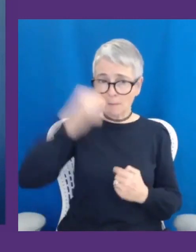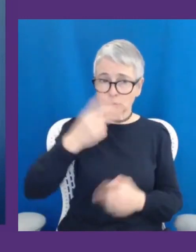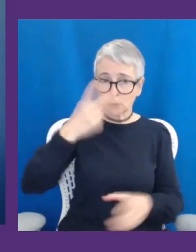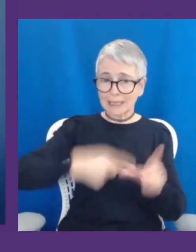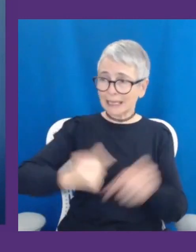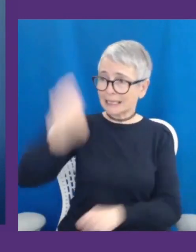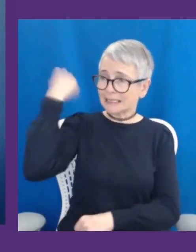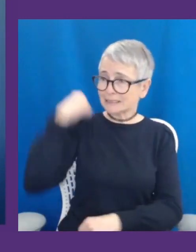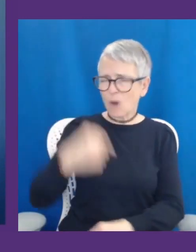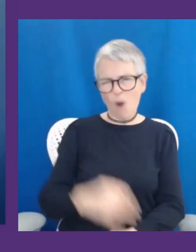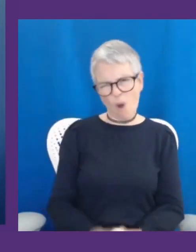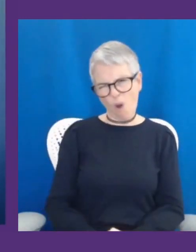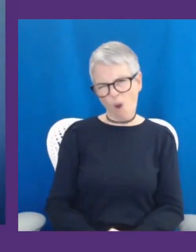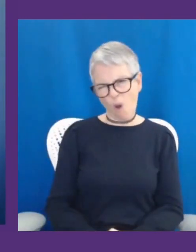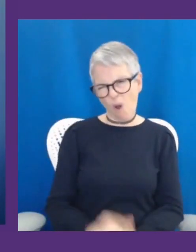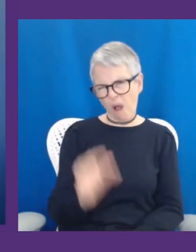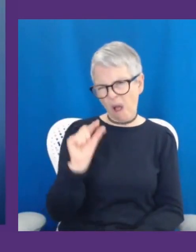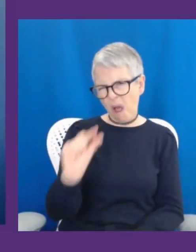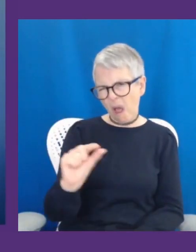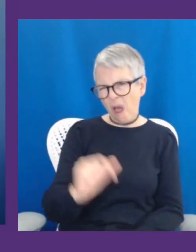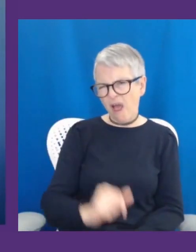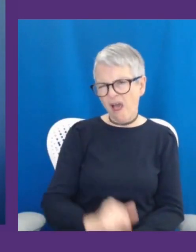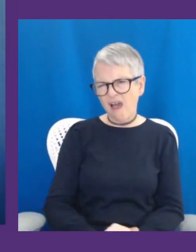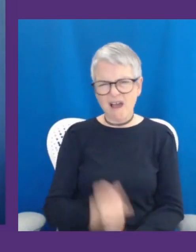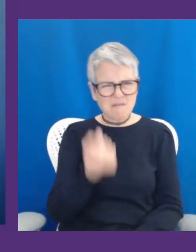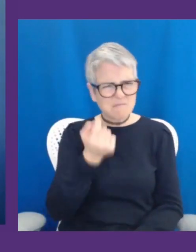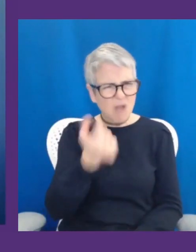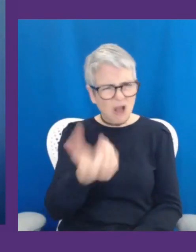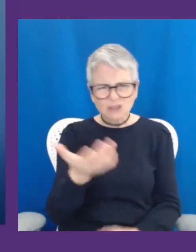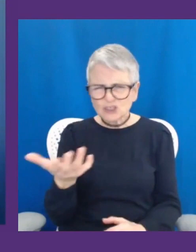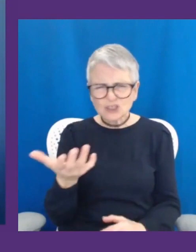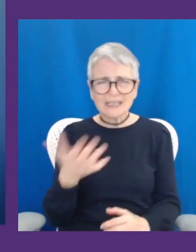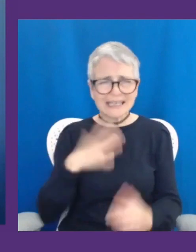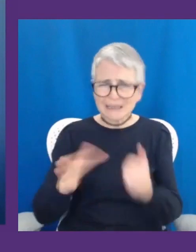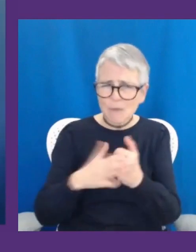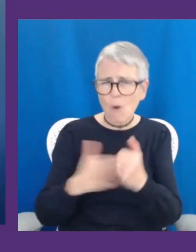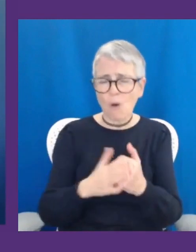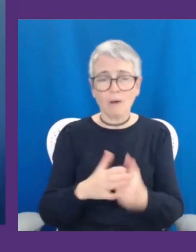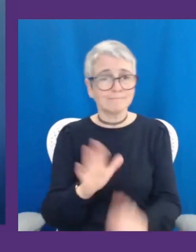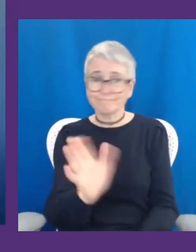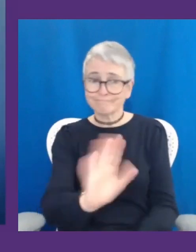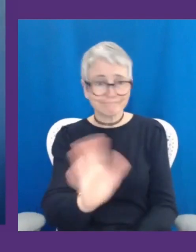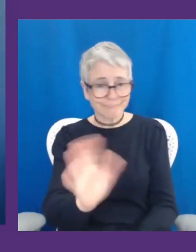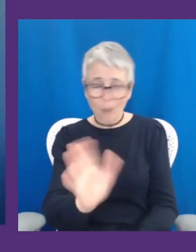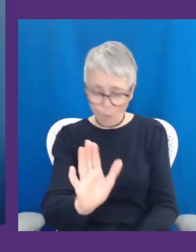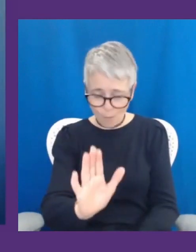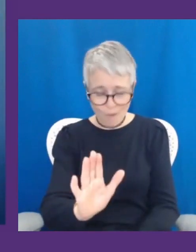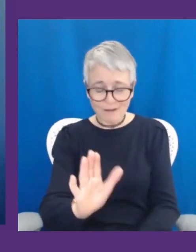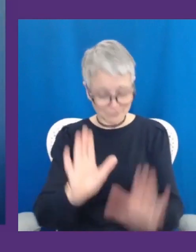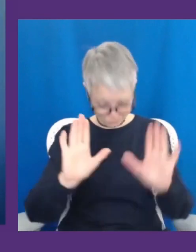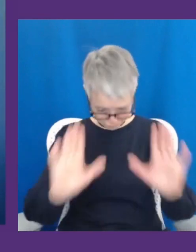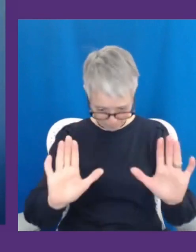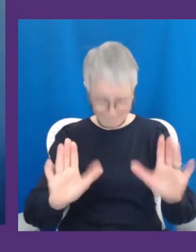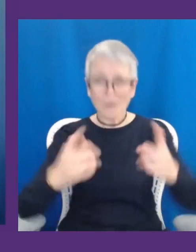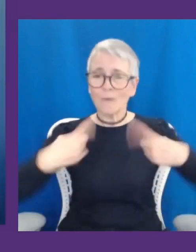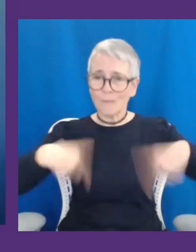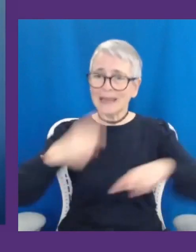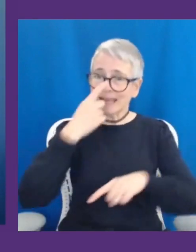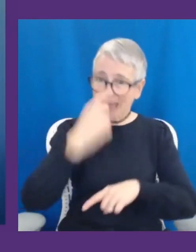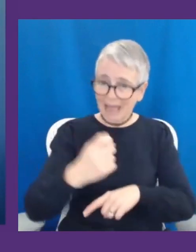actually, stop, focus, and go deep. And I think that's where we are now, and really trying to